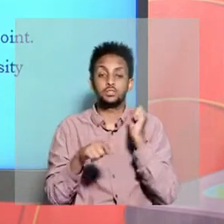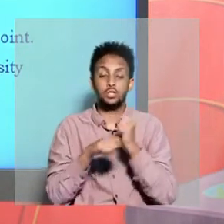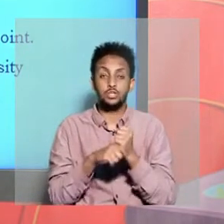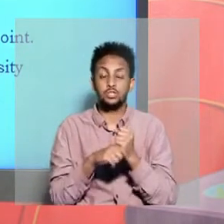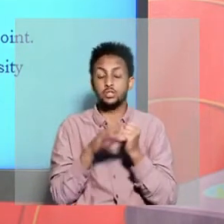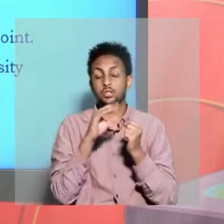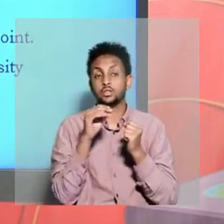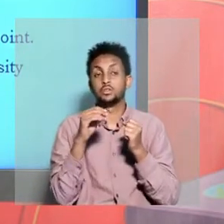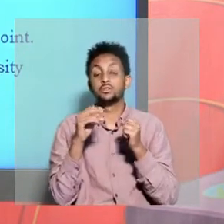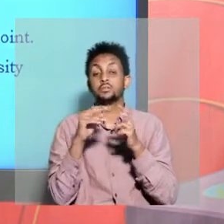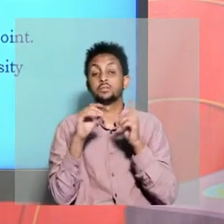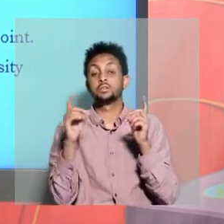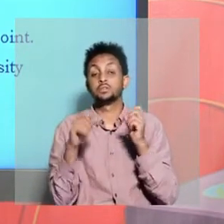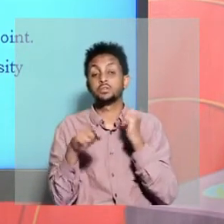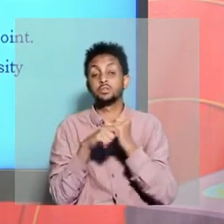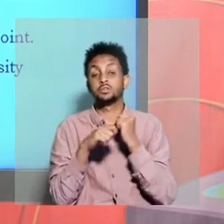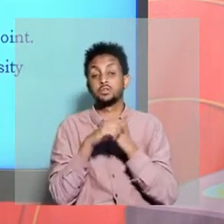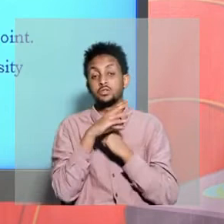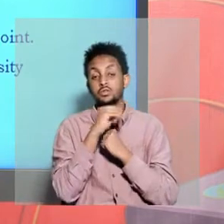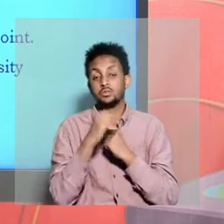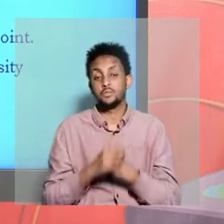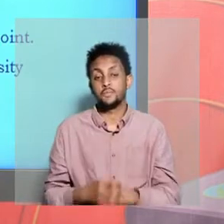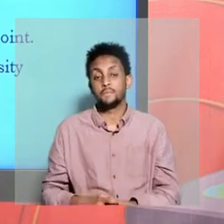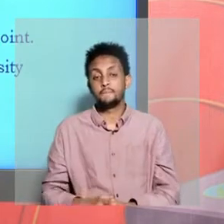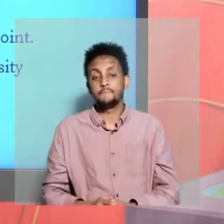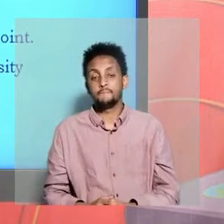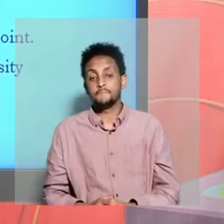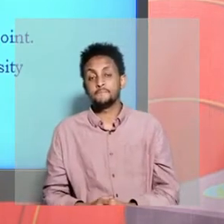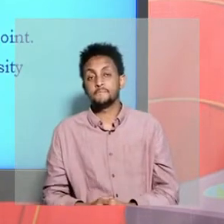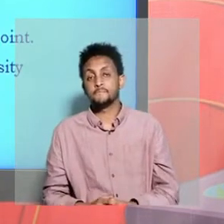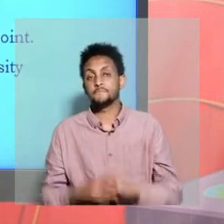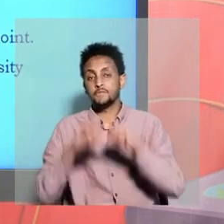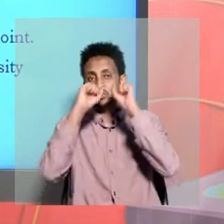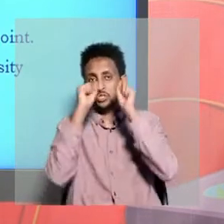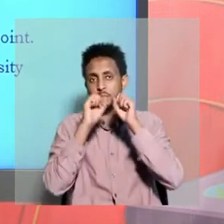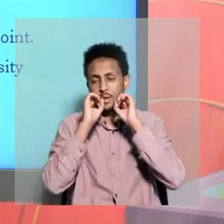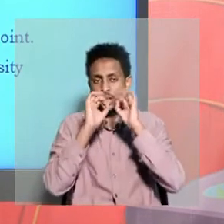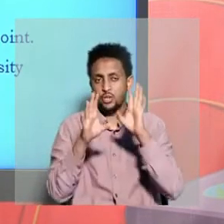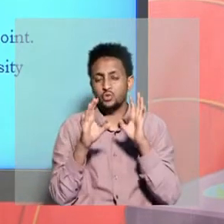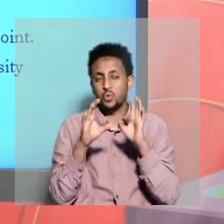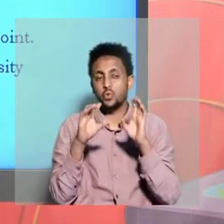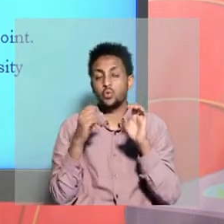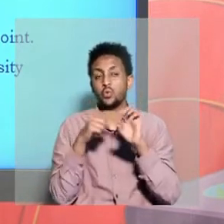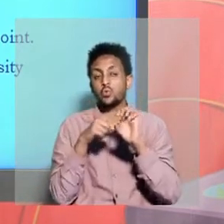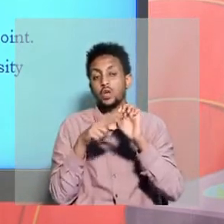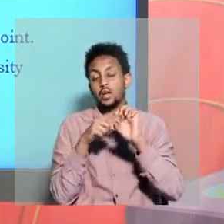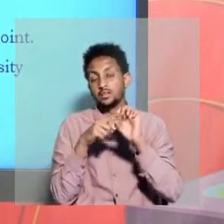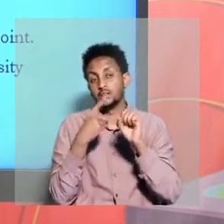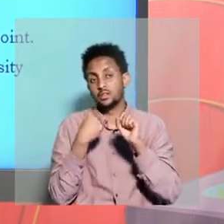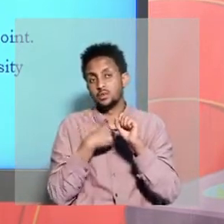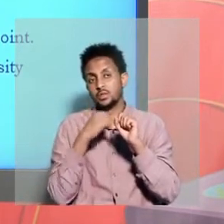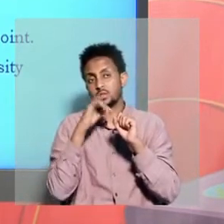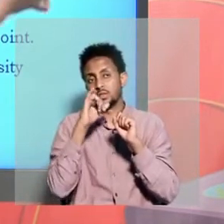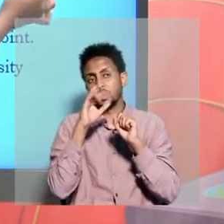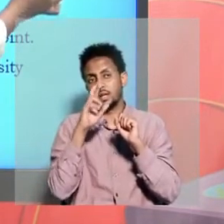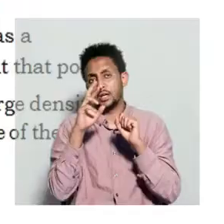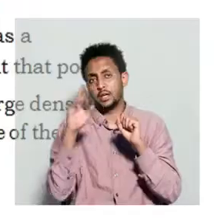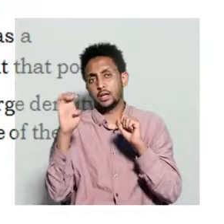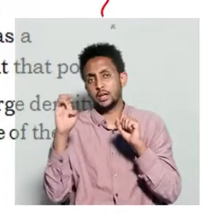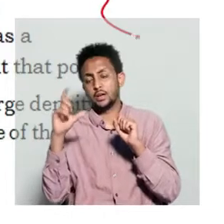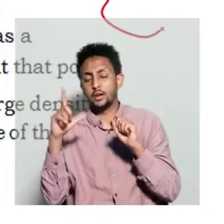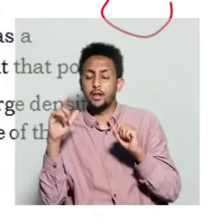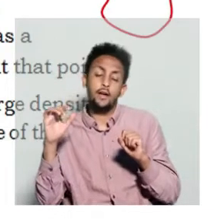density and volumetric charge density and so on. For an irregular shaped conductors, as I said earlier, for example, if you